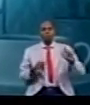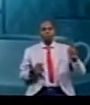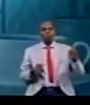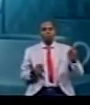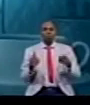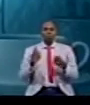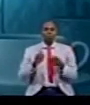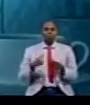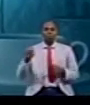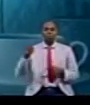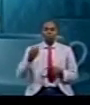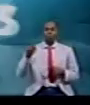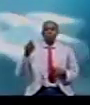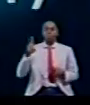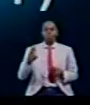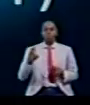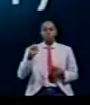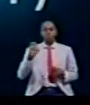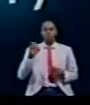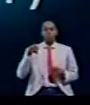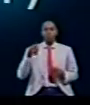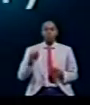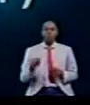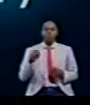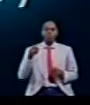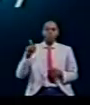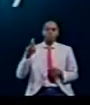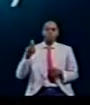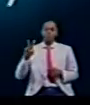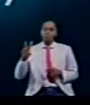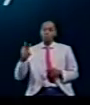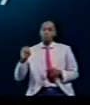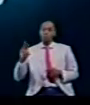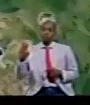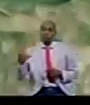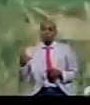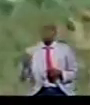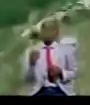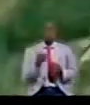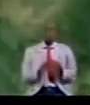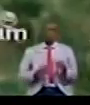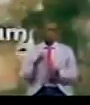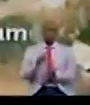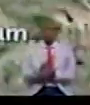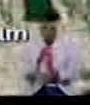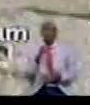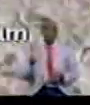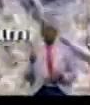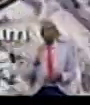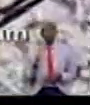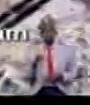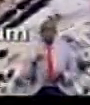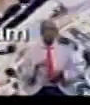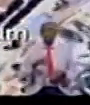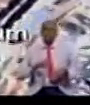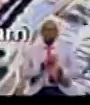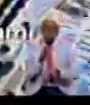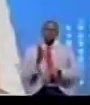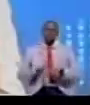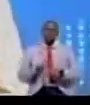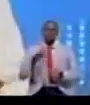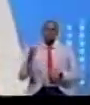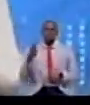that something, that a particular lighting bulb is not working in his own room. He was just trying to repair the